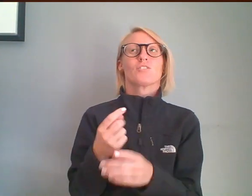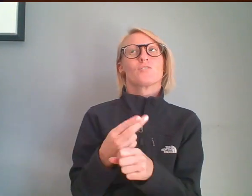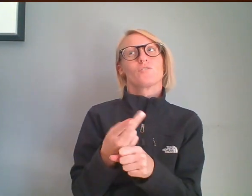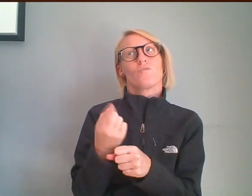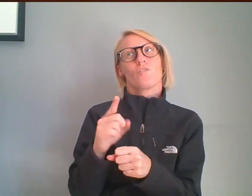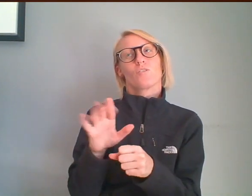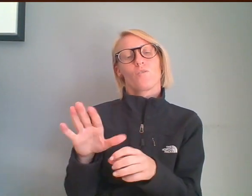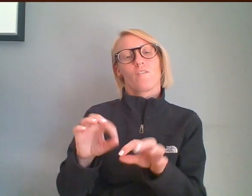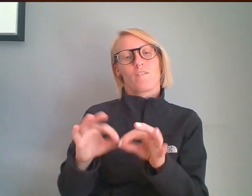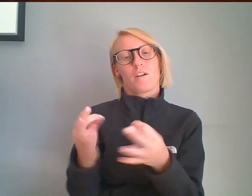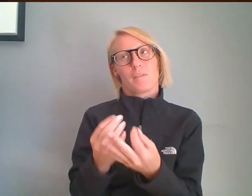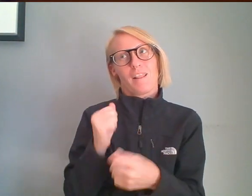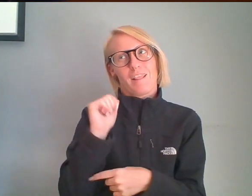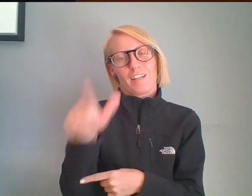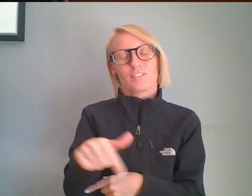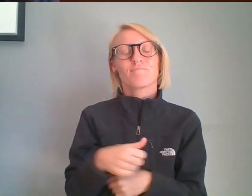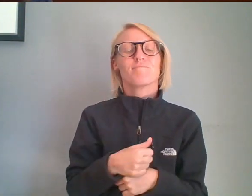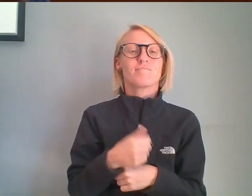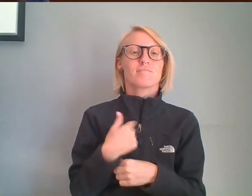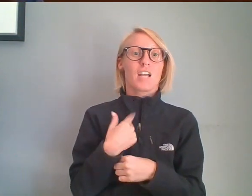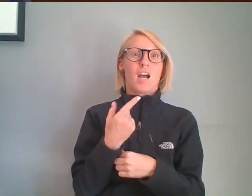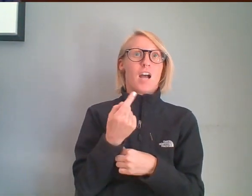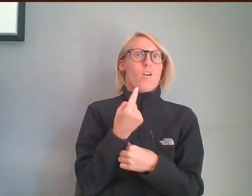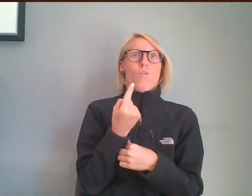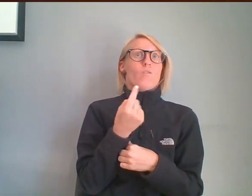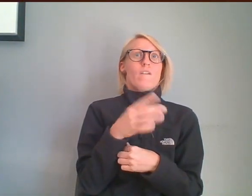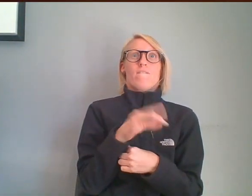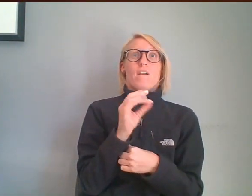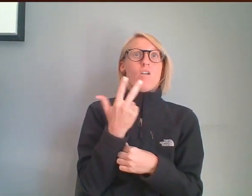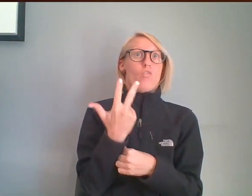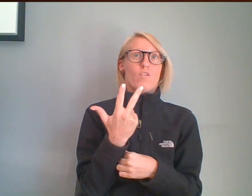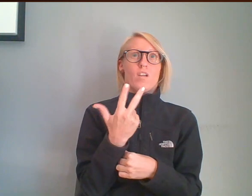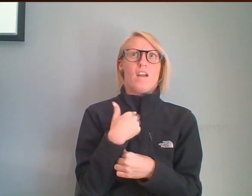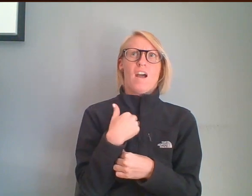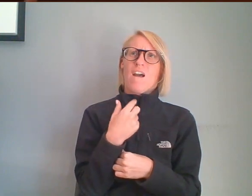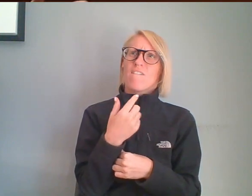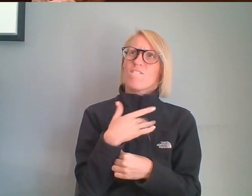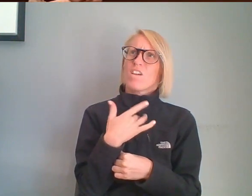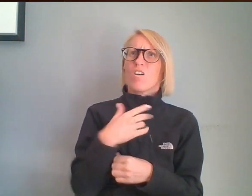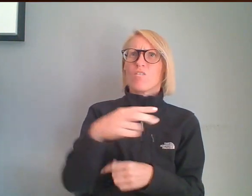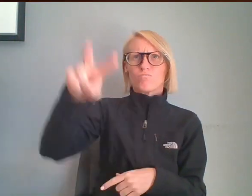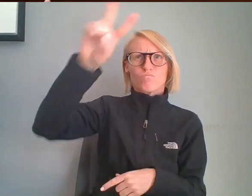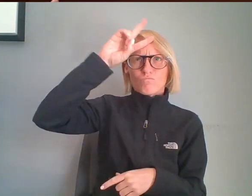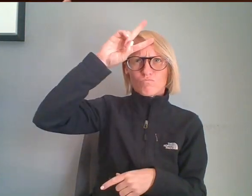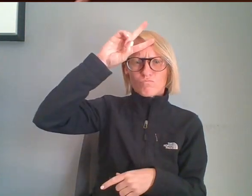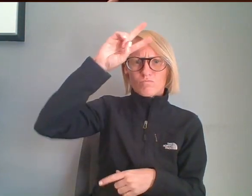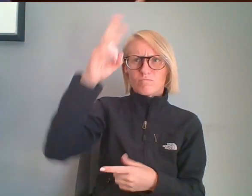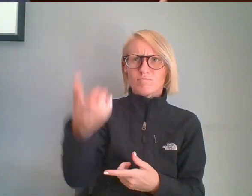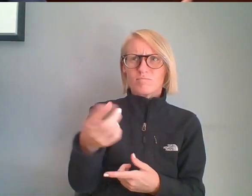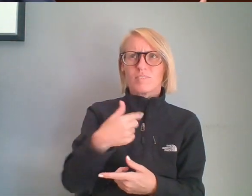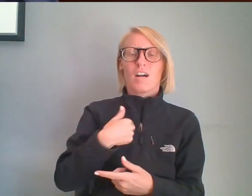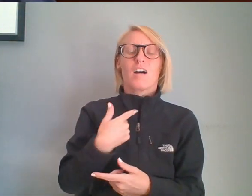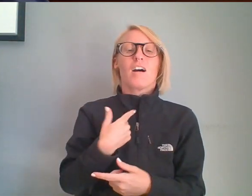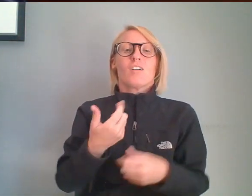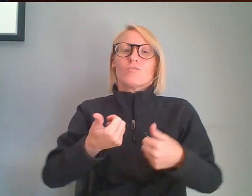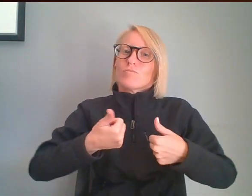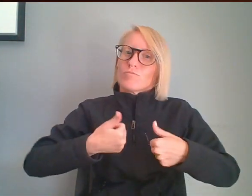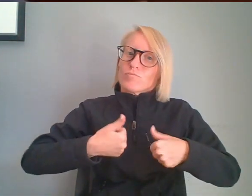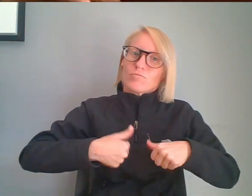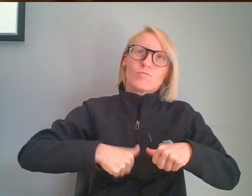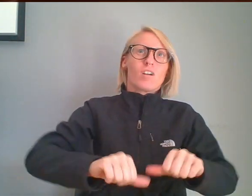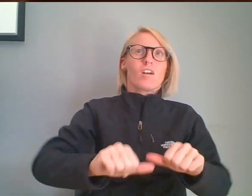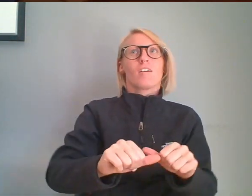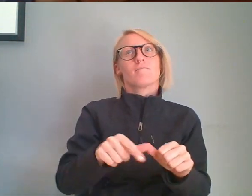exposed to this over 12 years ago, I only found 3, and I felt really stupid. So I like to start every workshop, every class I teach with this to pass